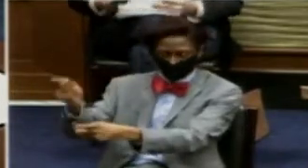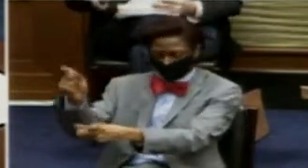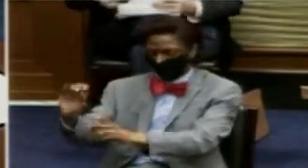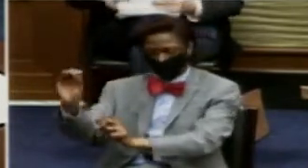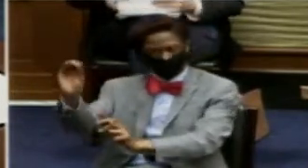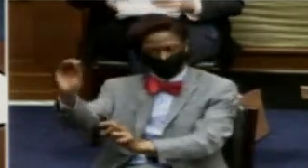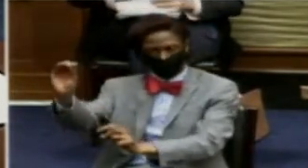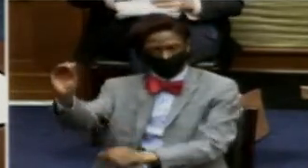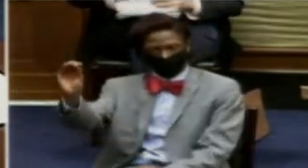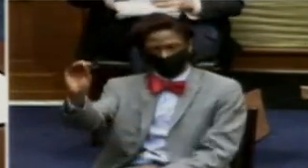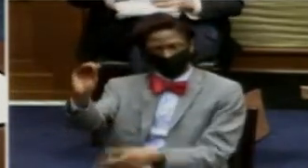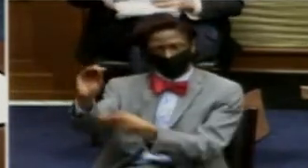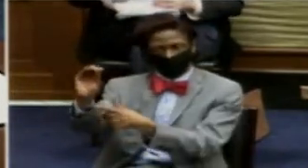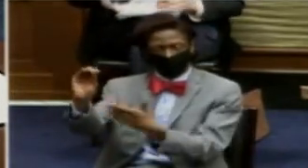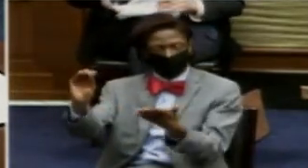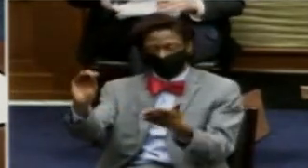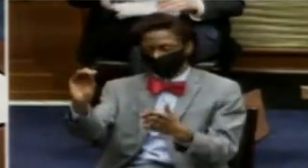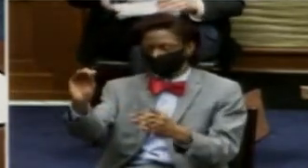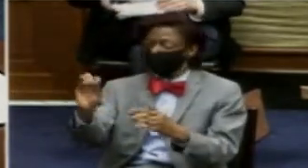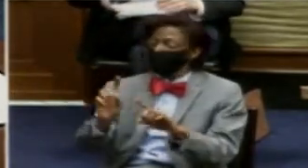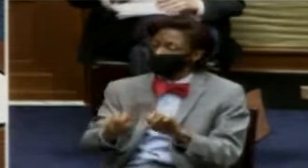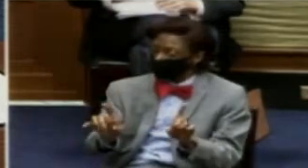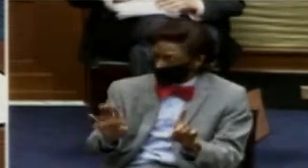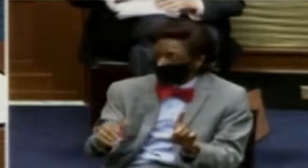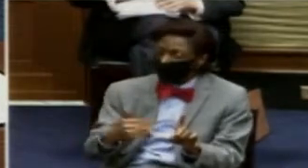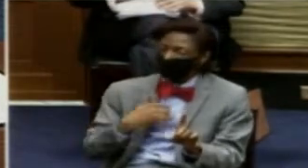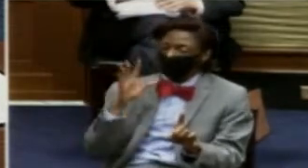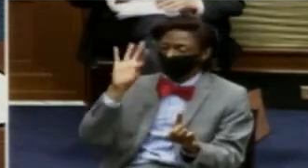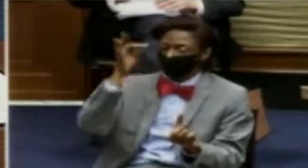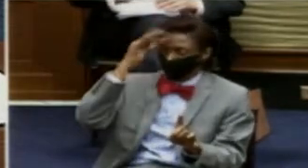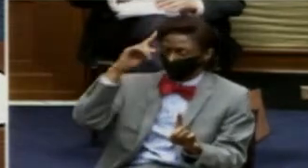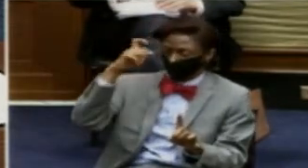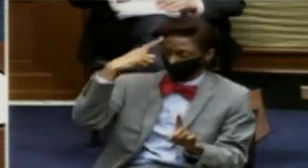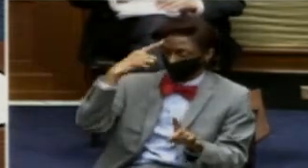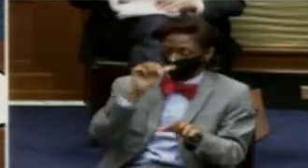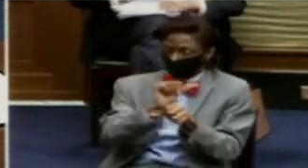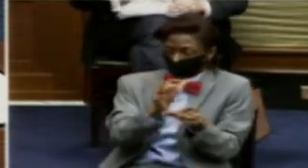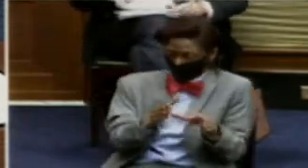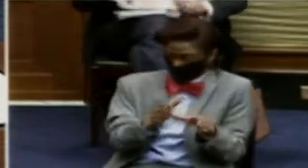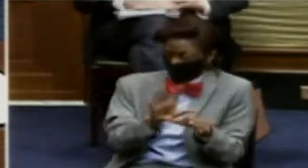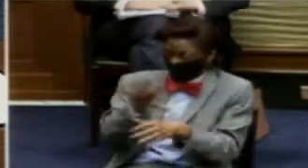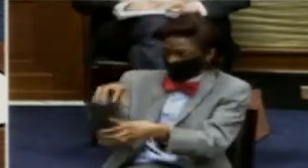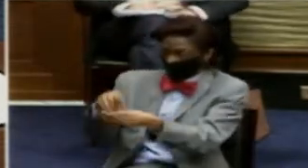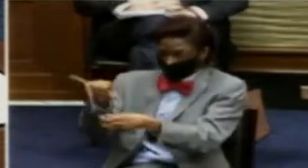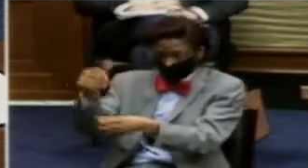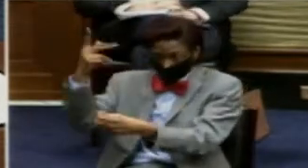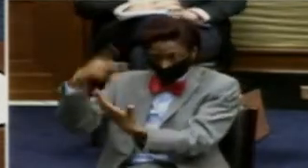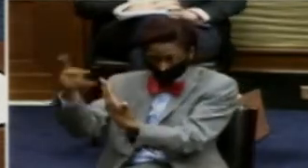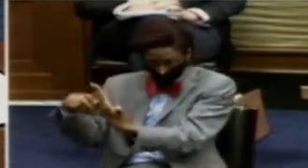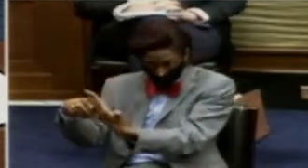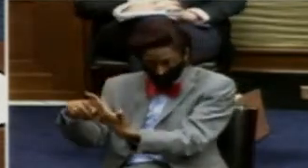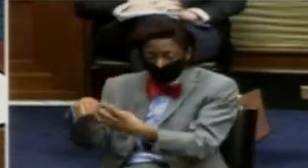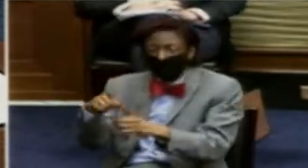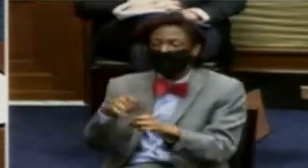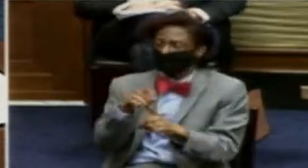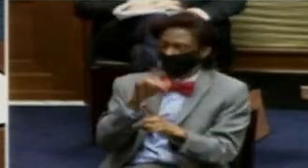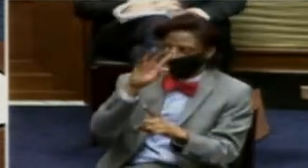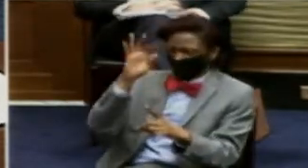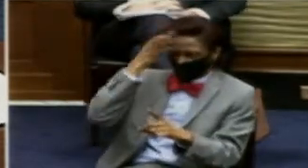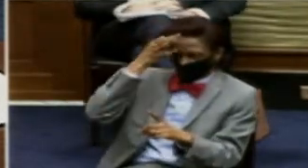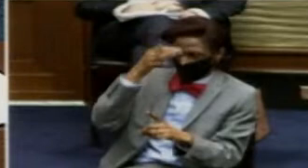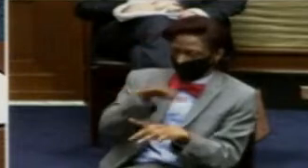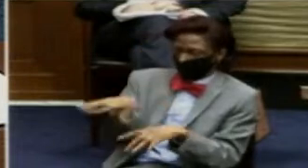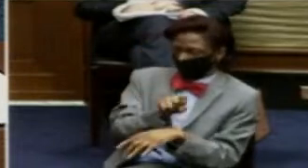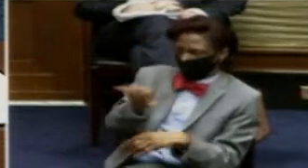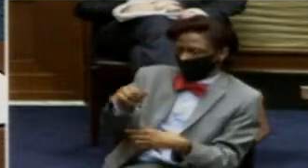not one penny. There are a number of federal government employees who are part of the pension program, and the federal government does pick up their share. But the district